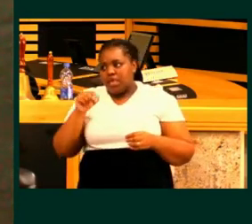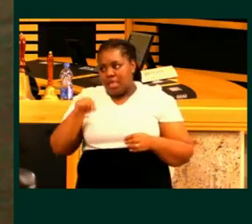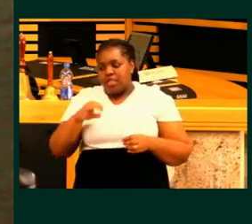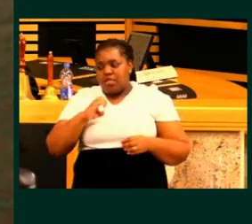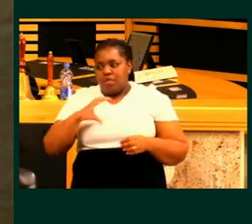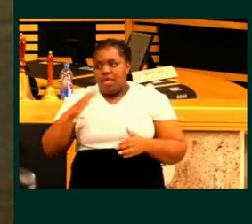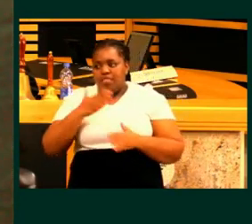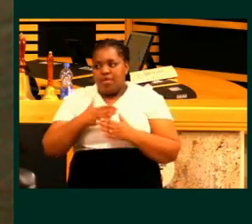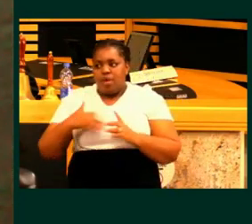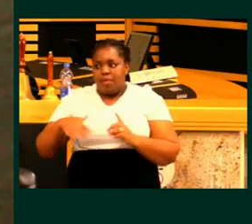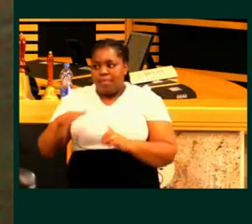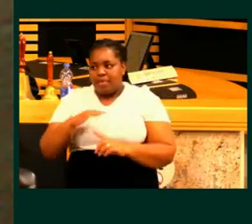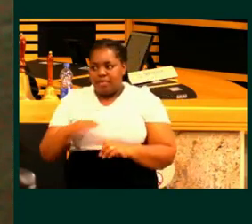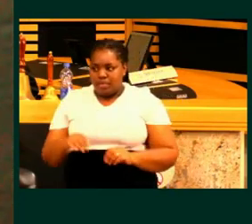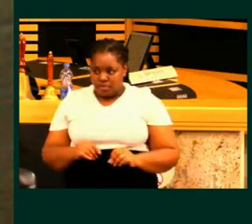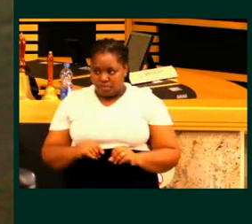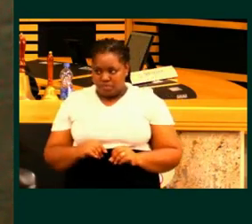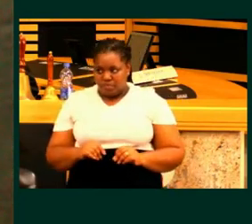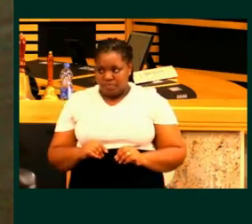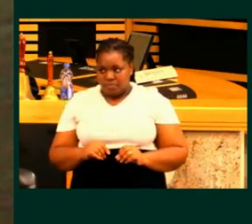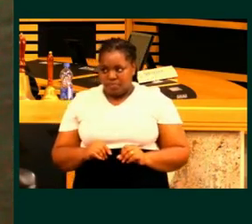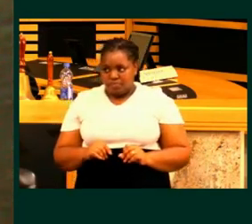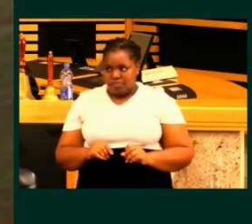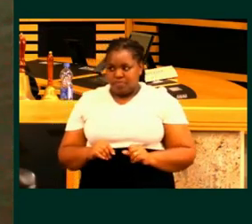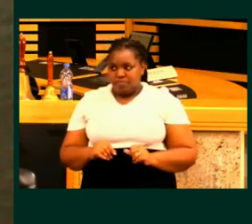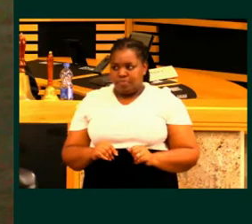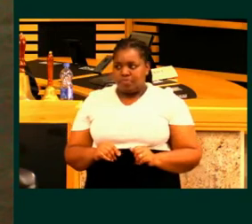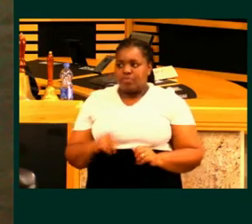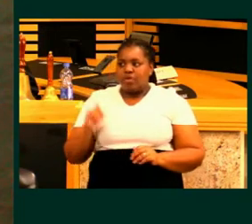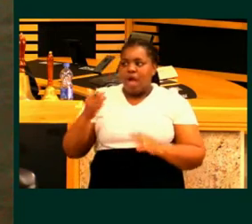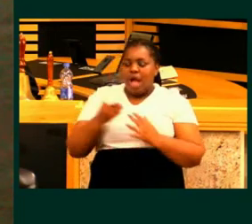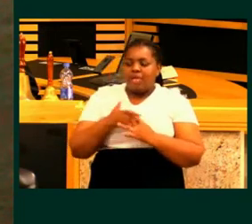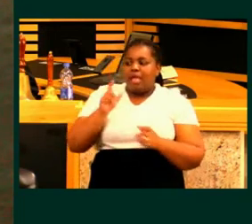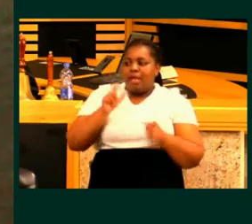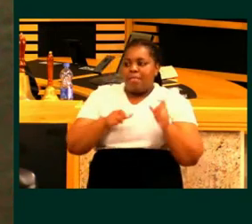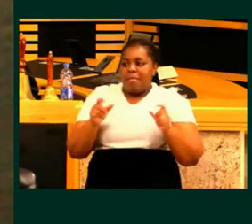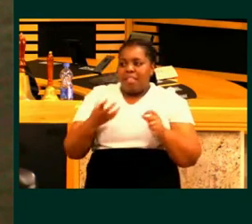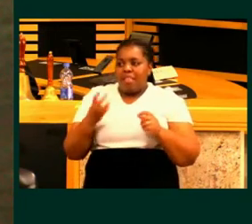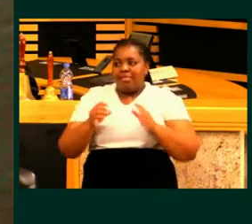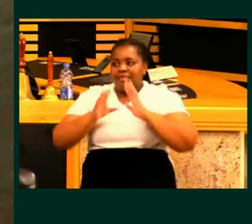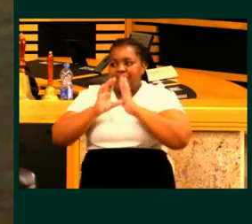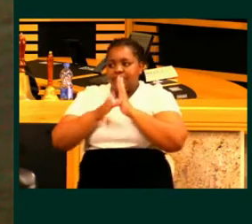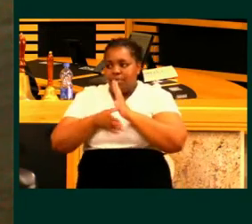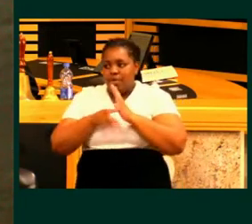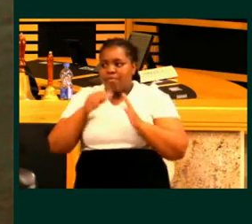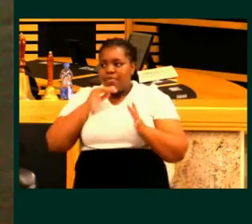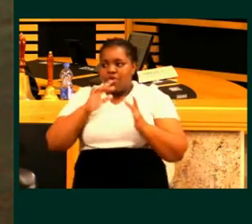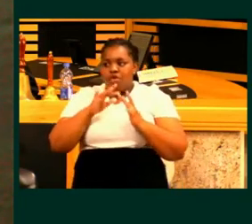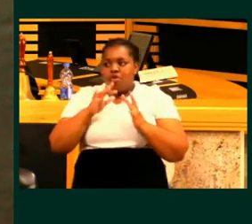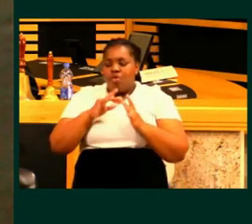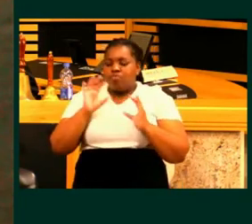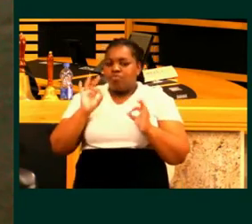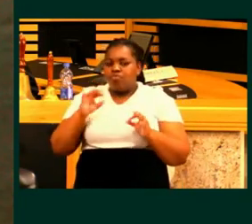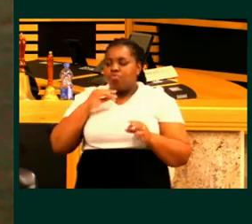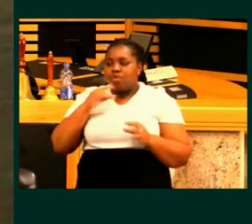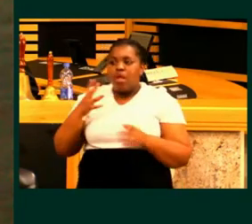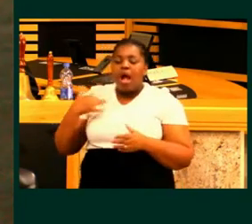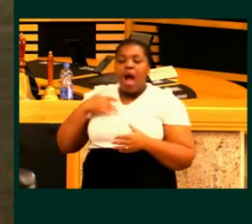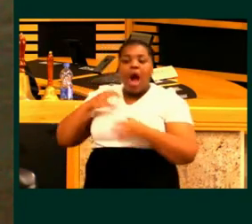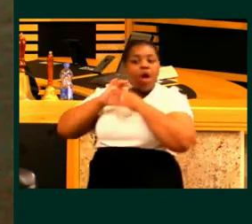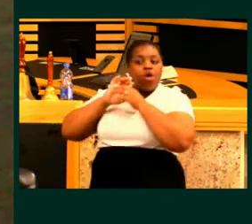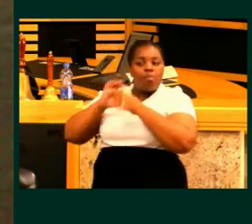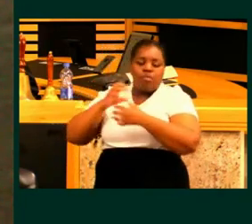workplace audit access for people with disability is conducted quarterly and in our commitment to